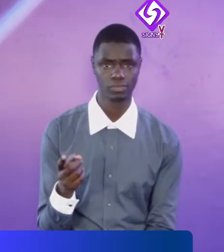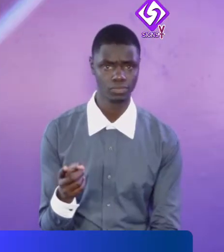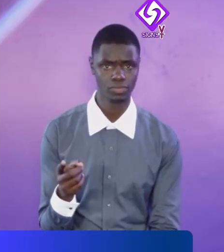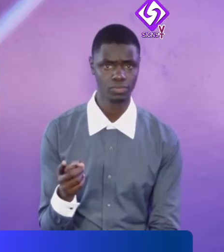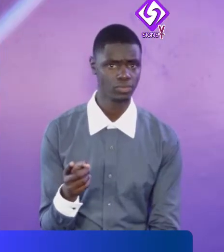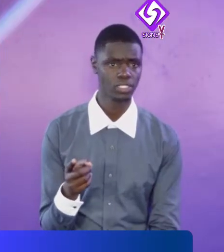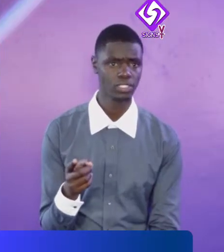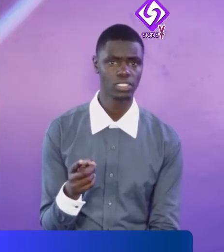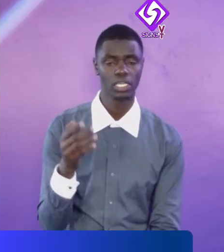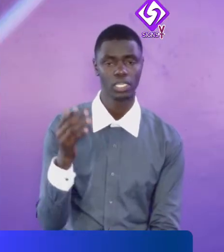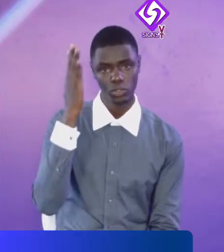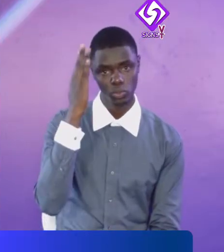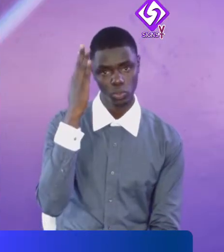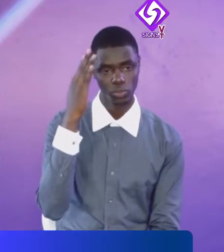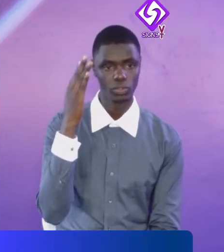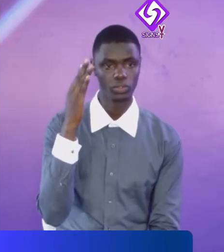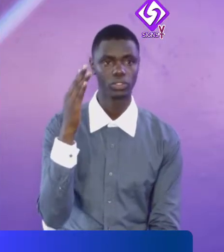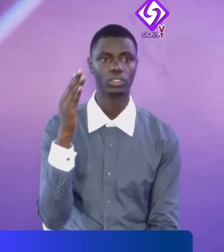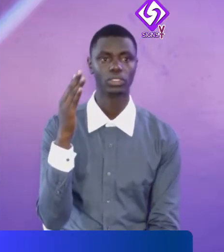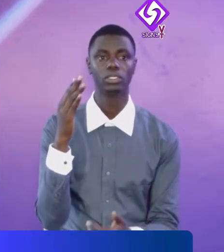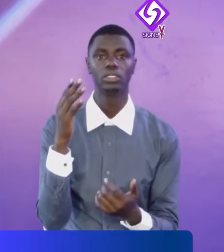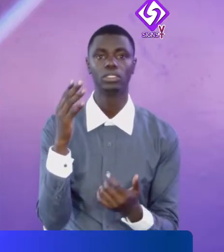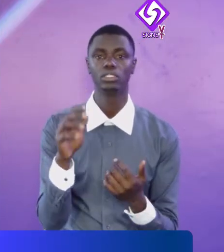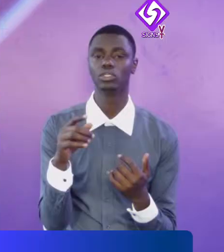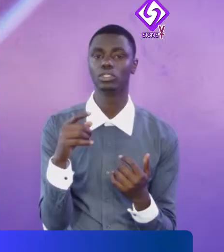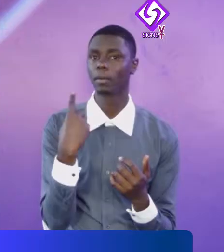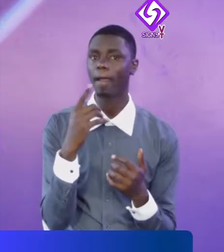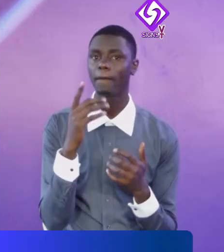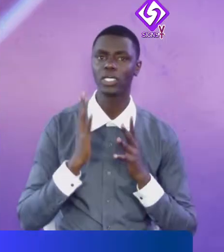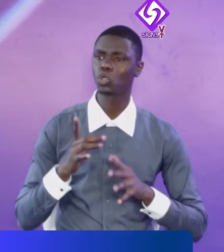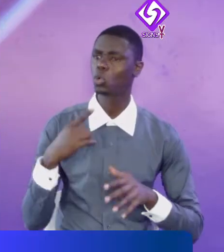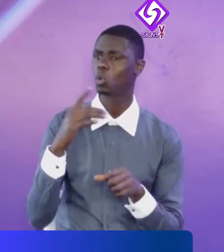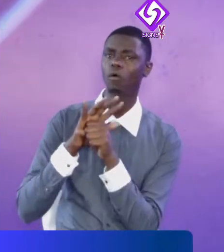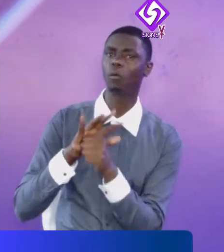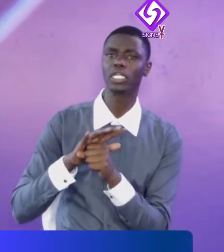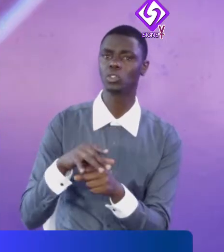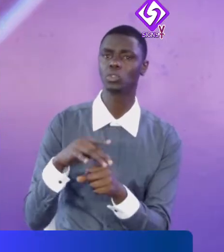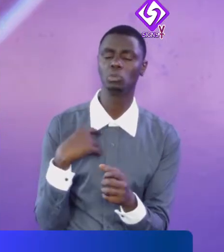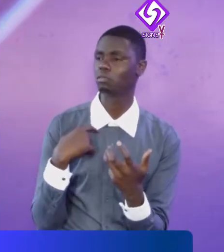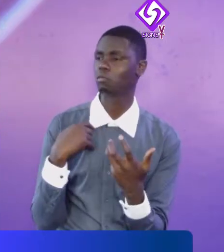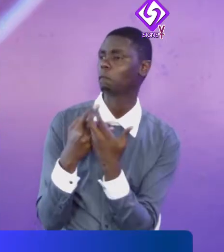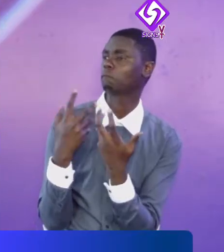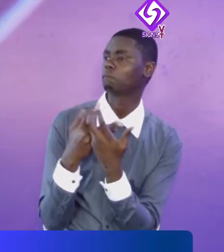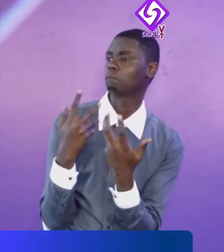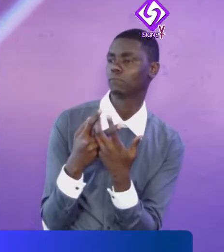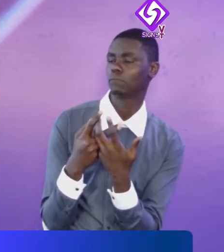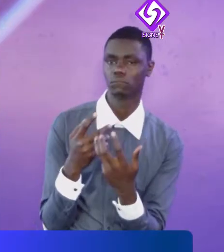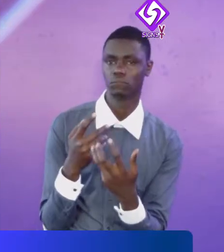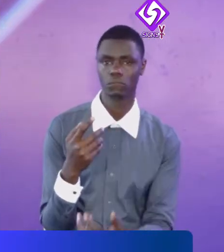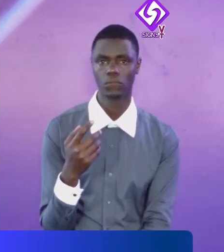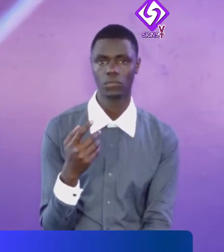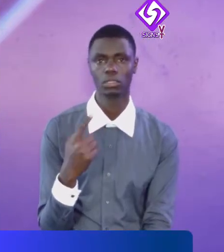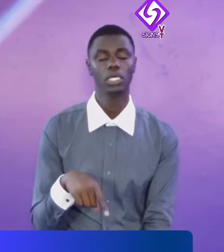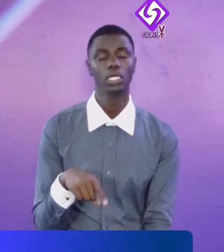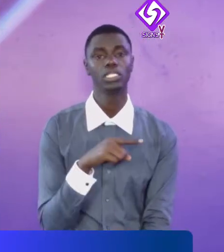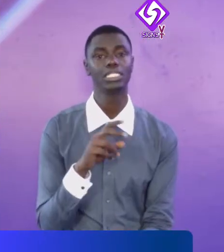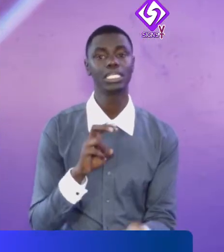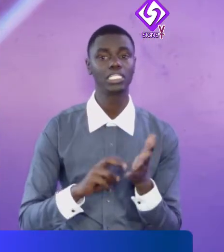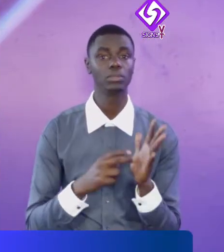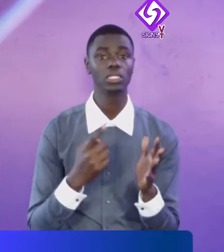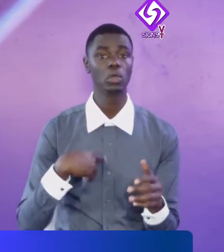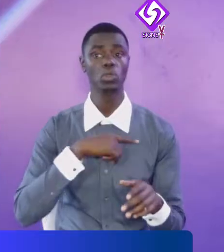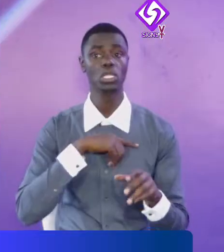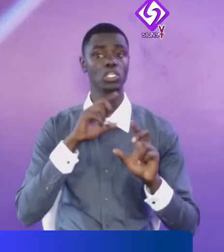the Stockholm syndrome, where you get used to the person who is torturing you? Does it mean that we are just